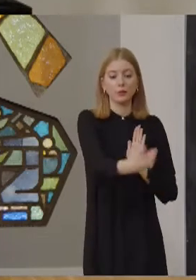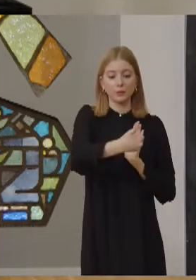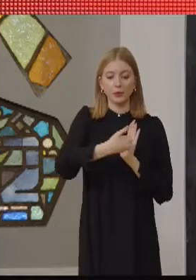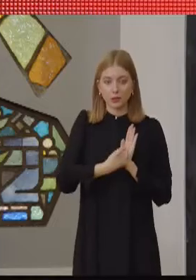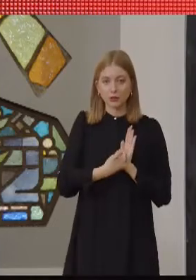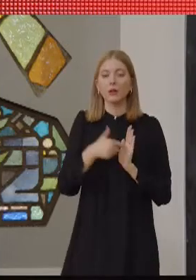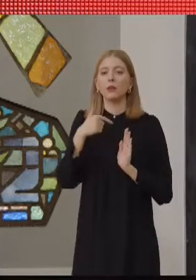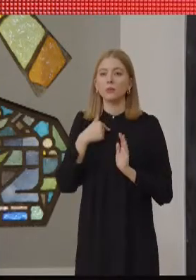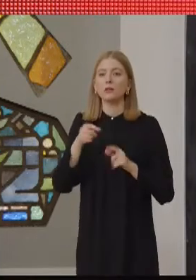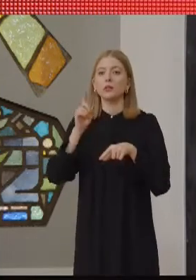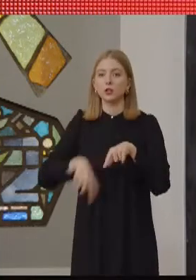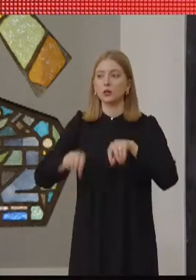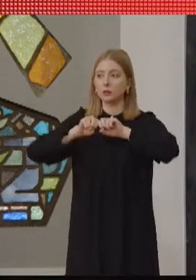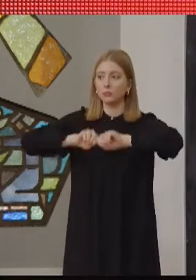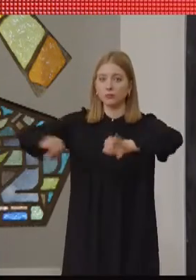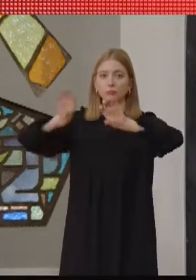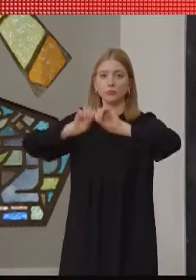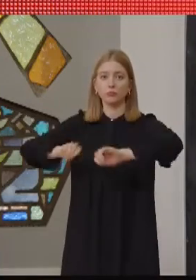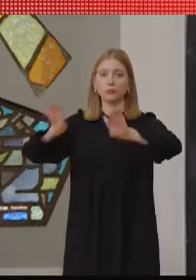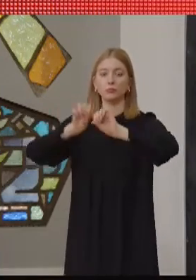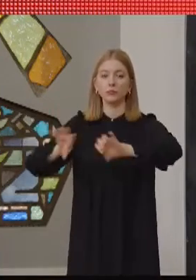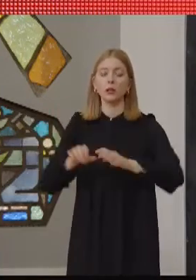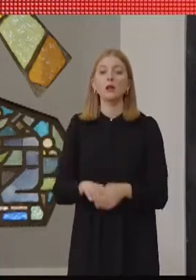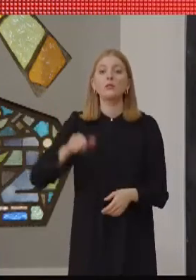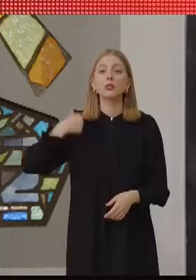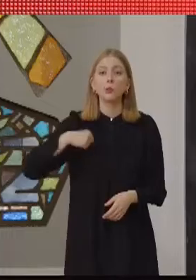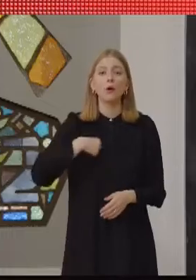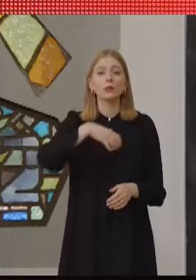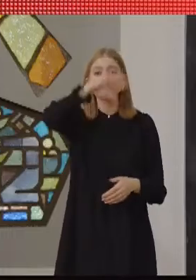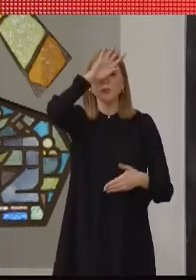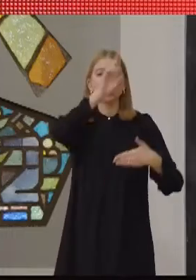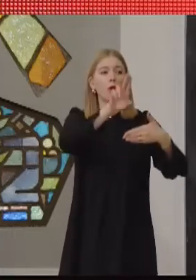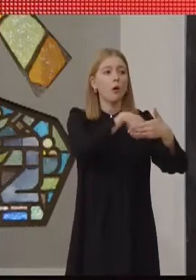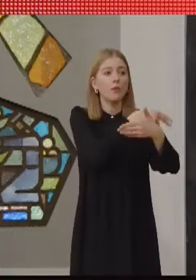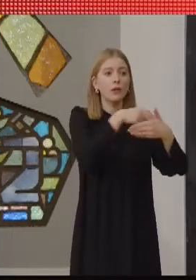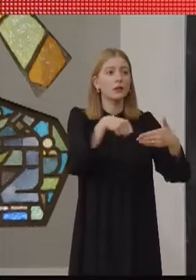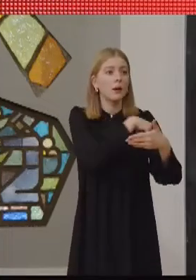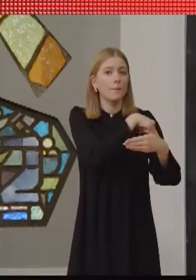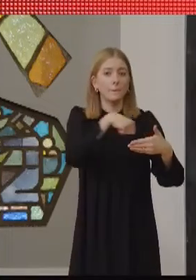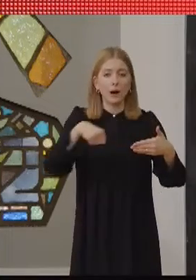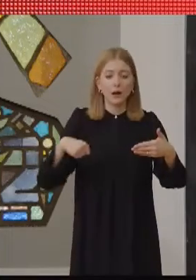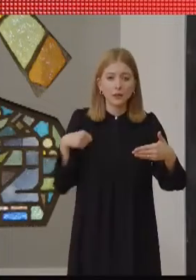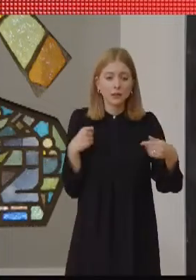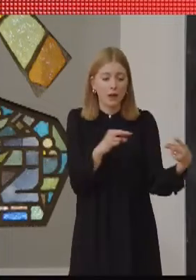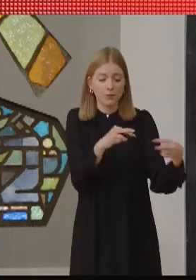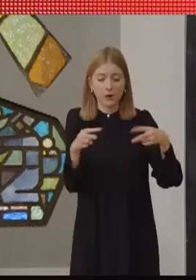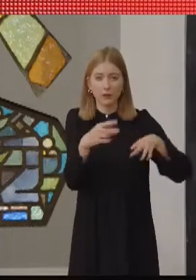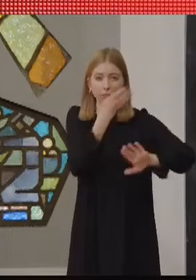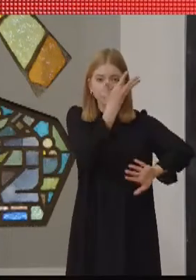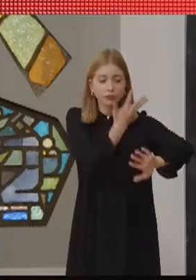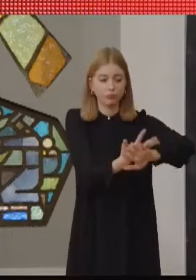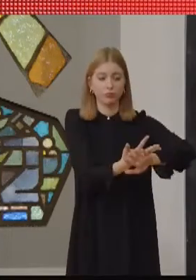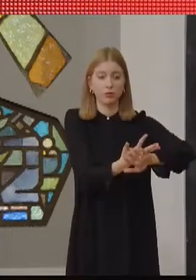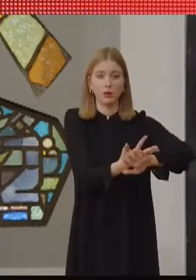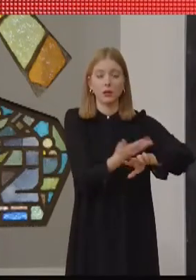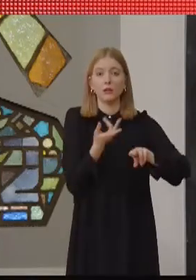linguistic conclusions, conclusions from experts. It is very important to explain to people